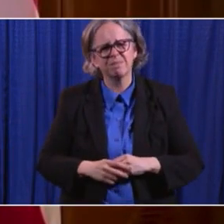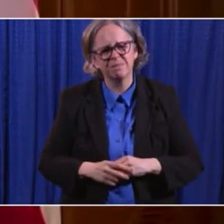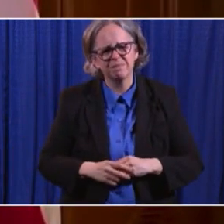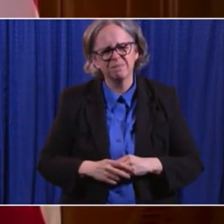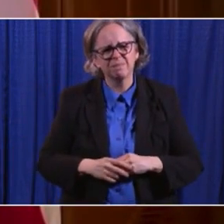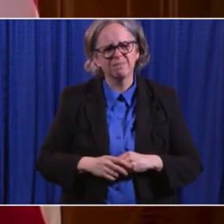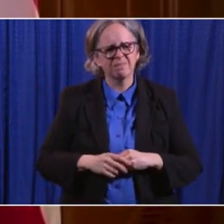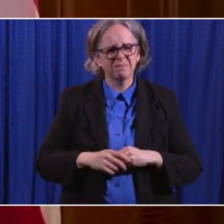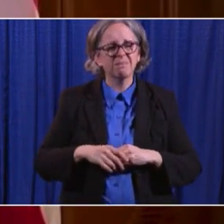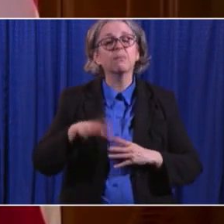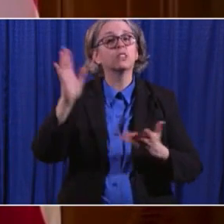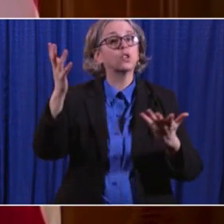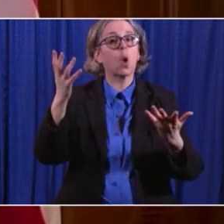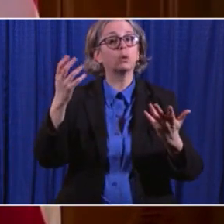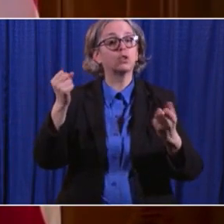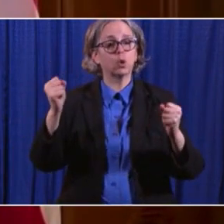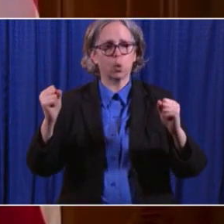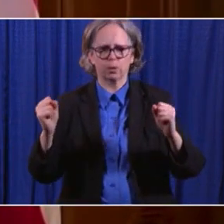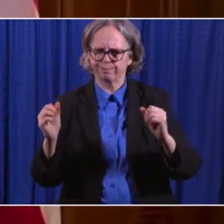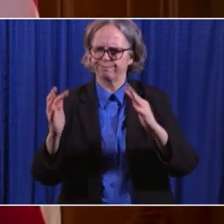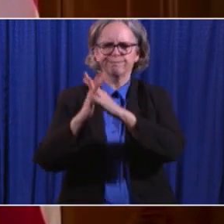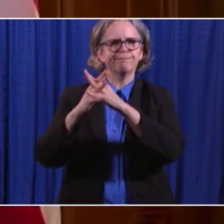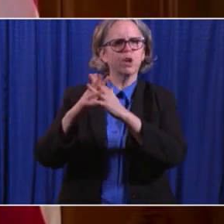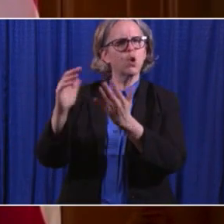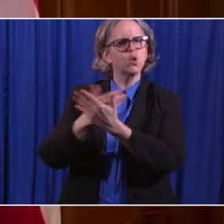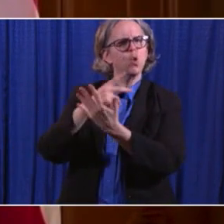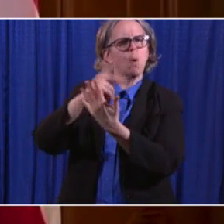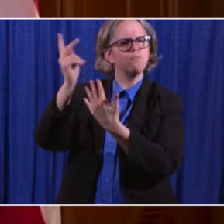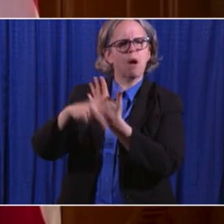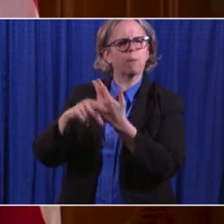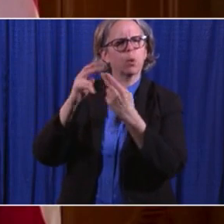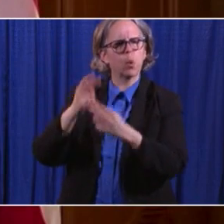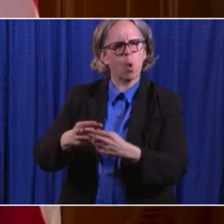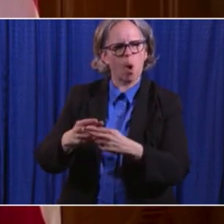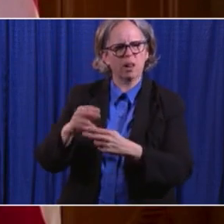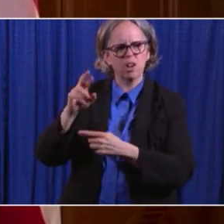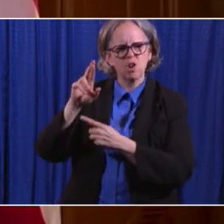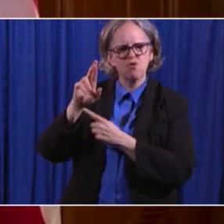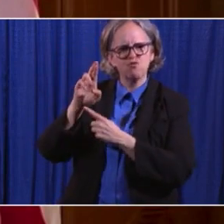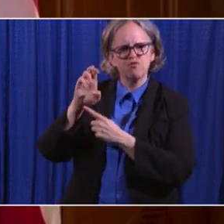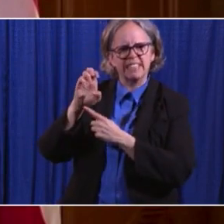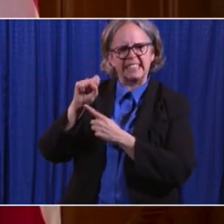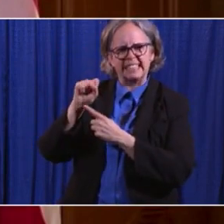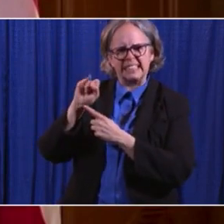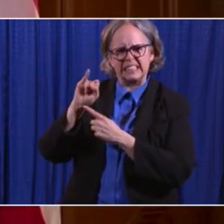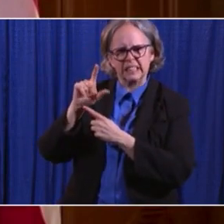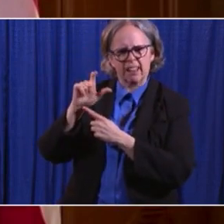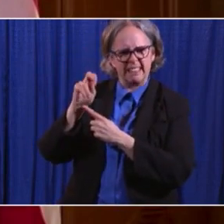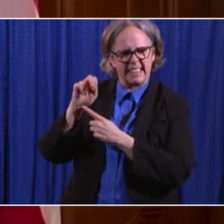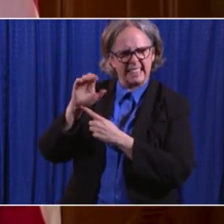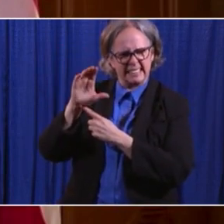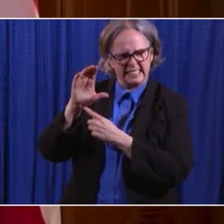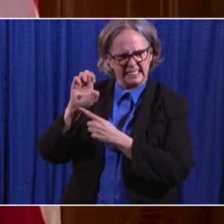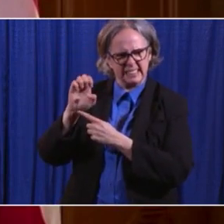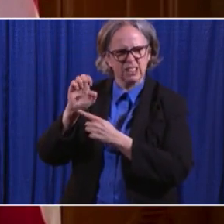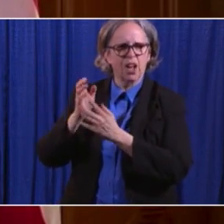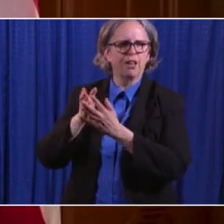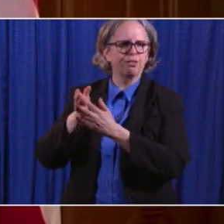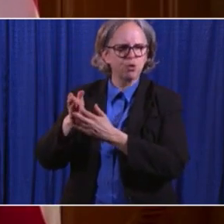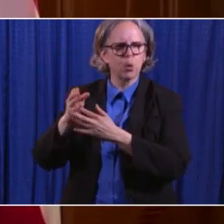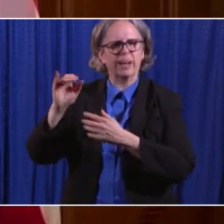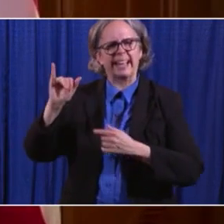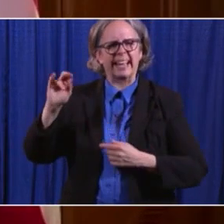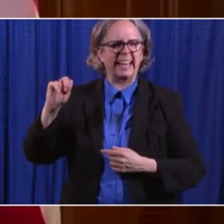new program. We call it Resilience Through Integrated Systems and Excellence. That's a mouthful, certainly. Resilience Through